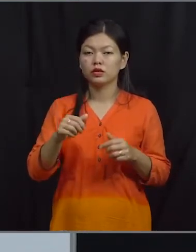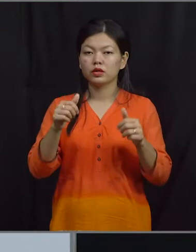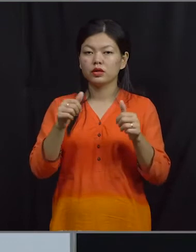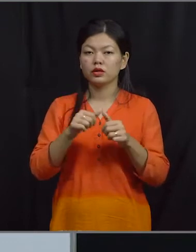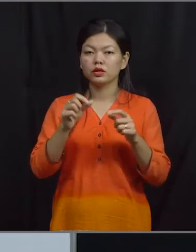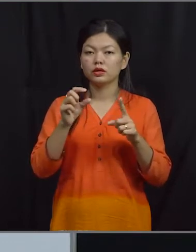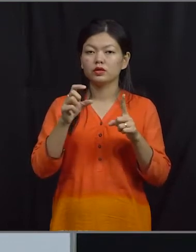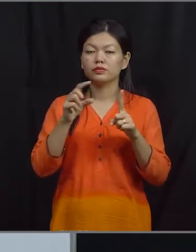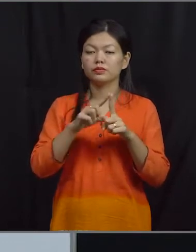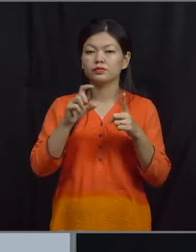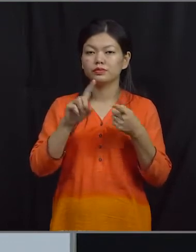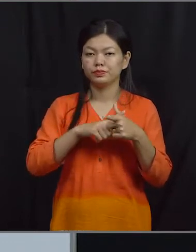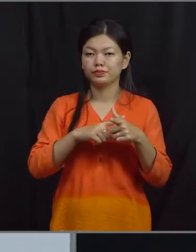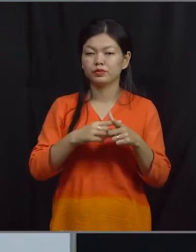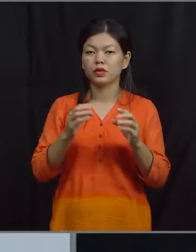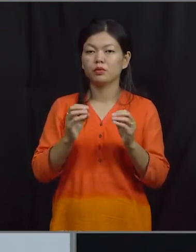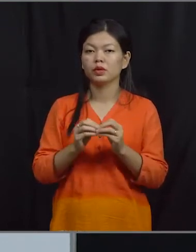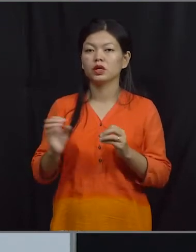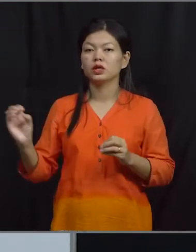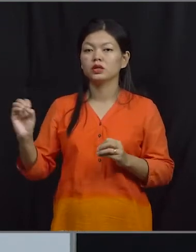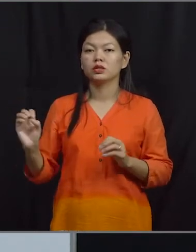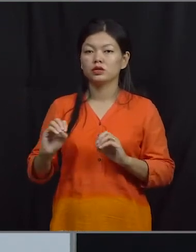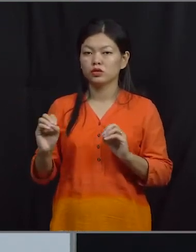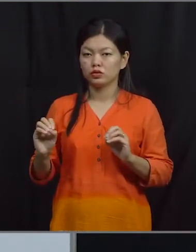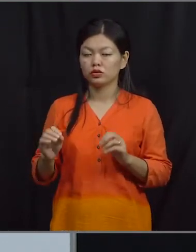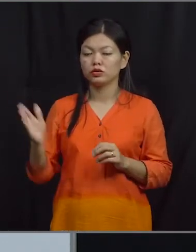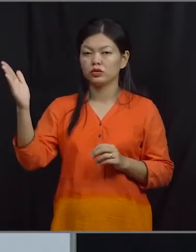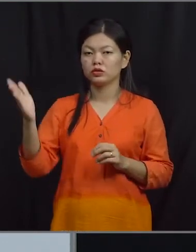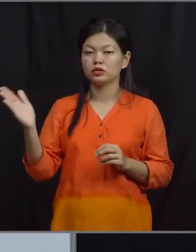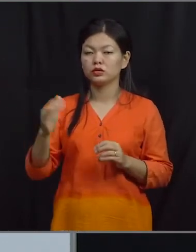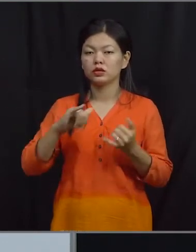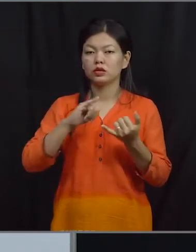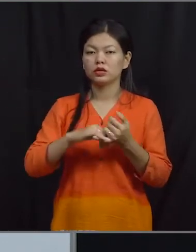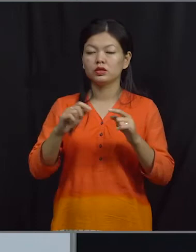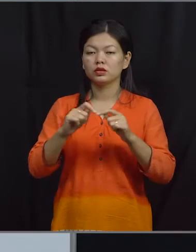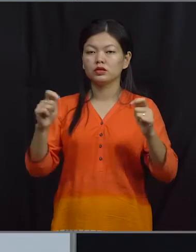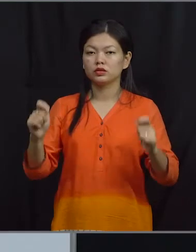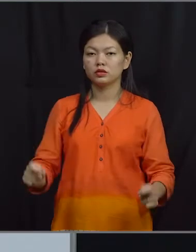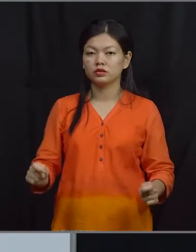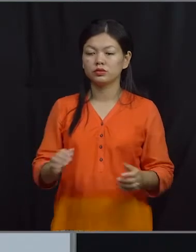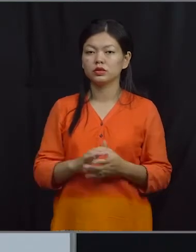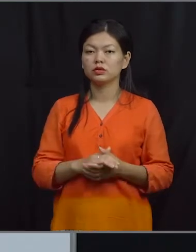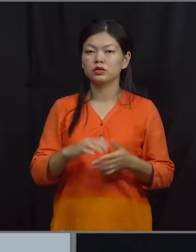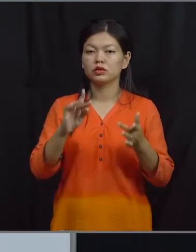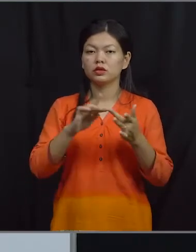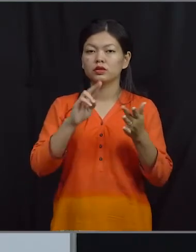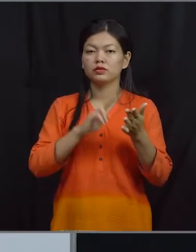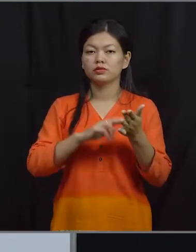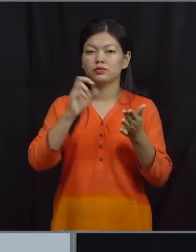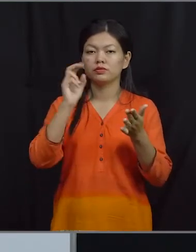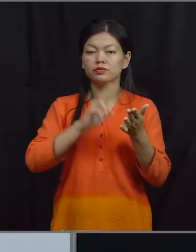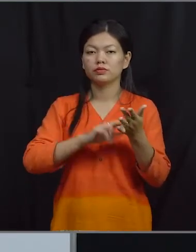A into B is non-zero. So how do we conclude? The system is consistent or inconsistent? The system is